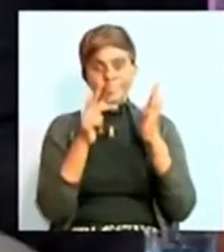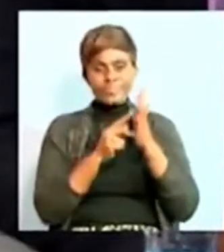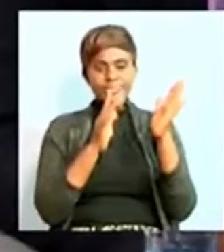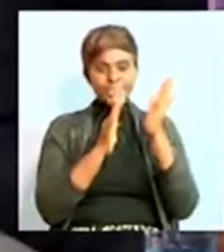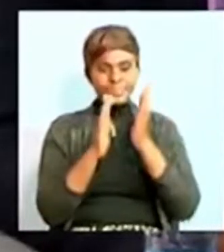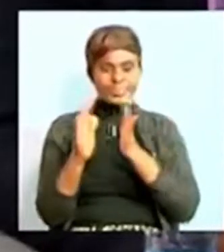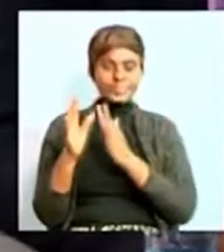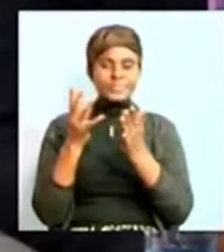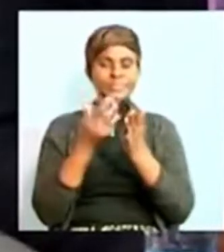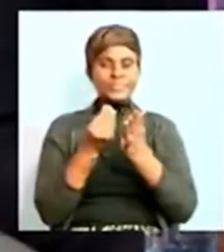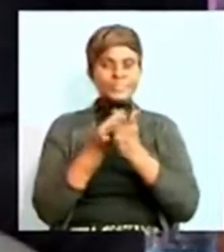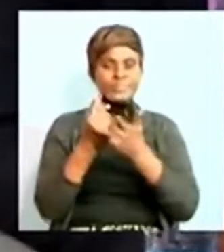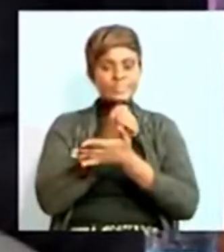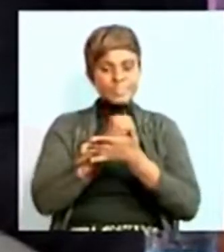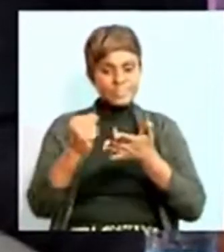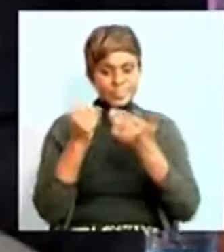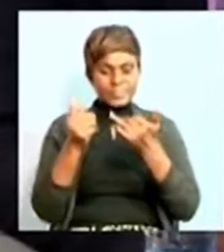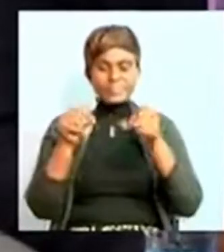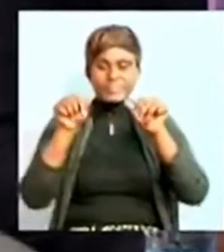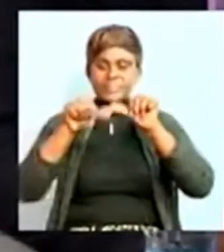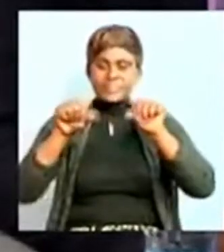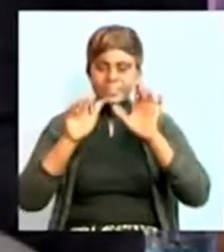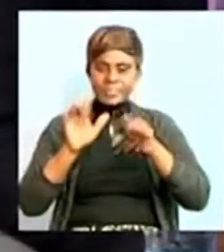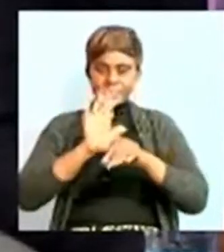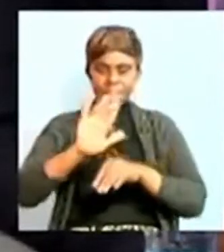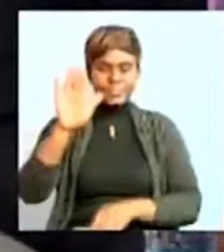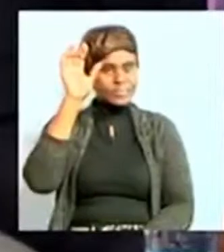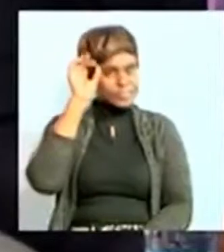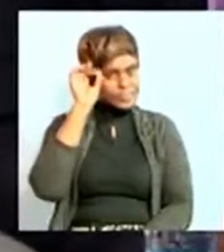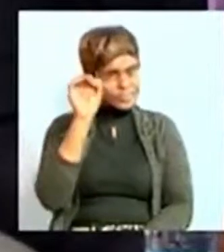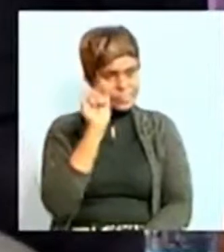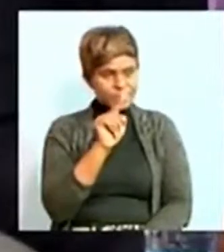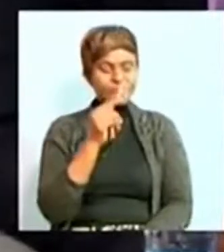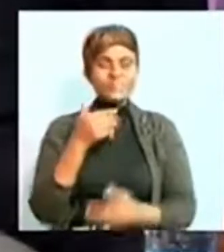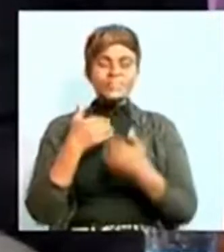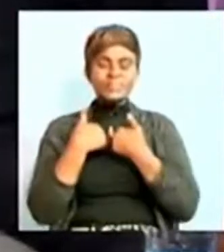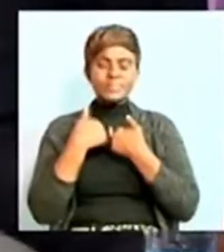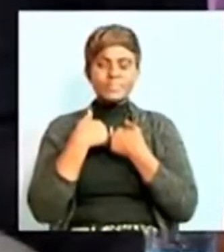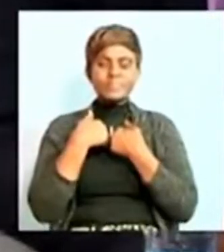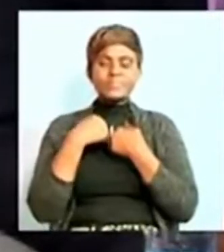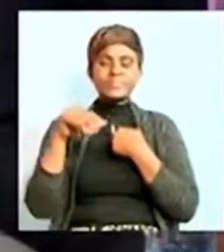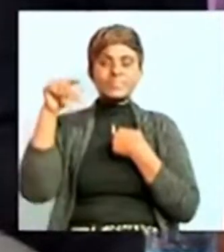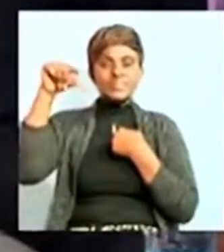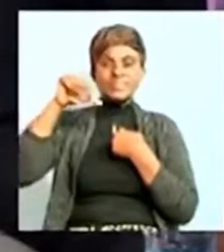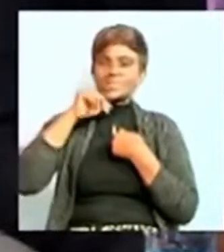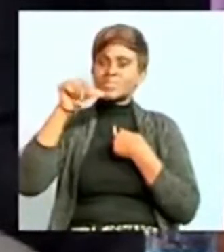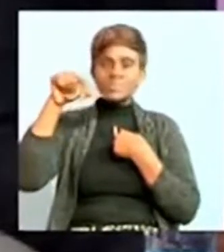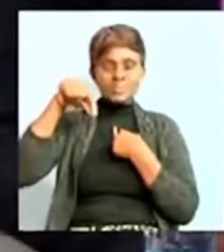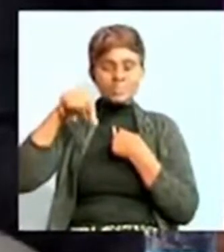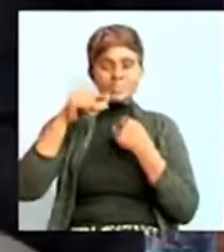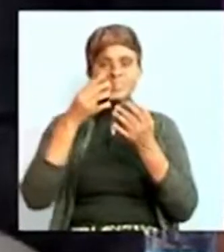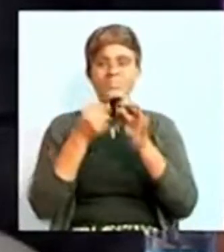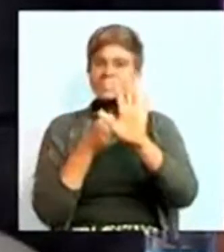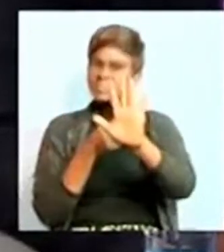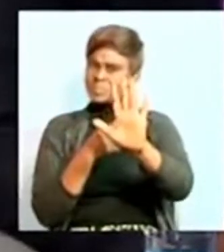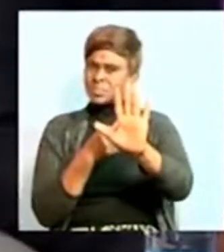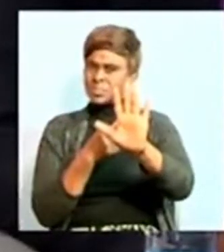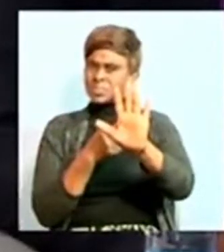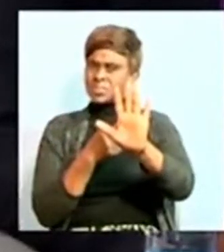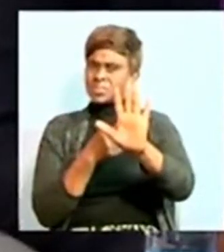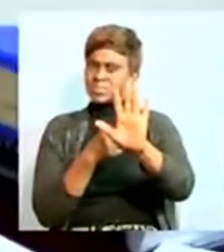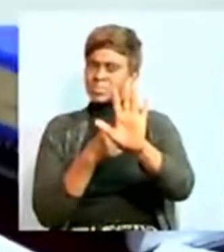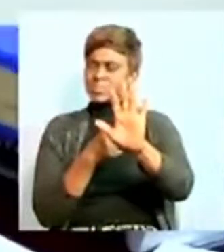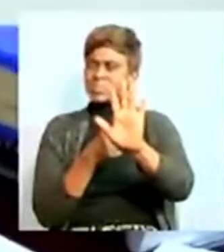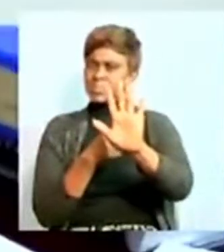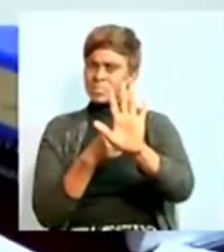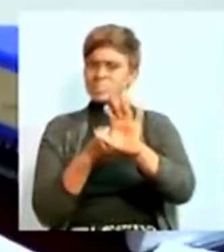financial statements, hence the auditor's opinion of having unqualified financial statements for 2020. Just a